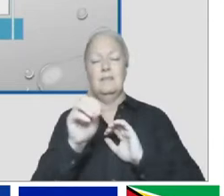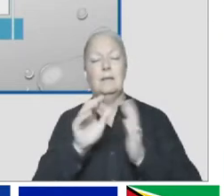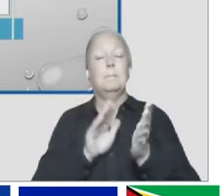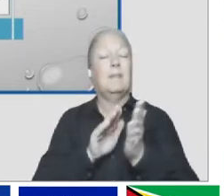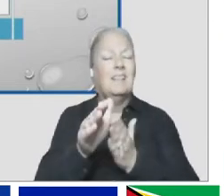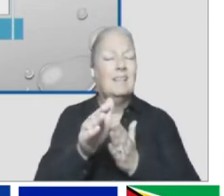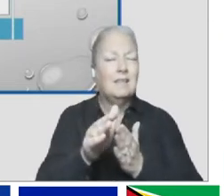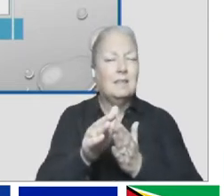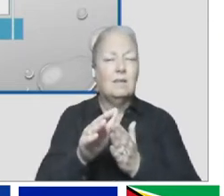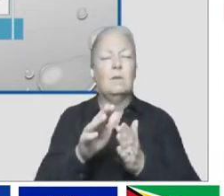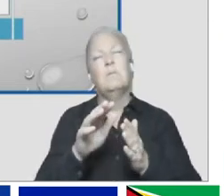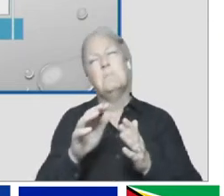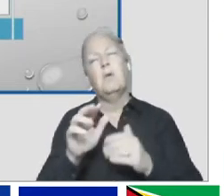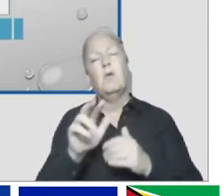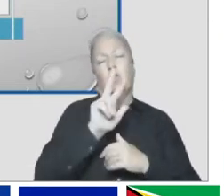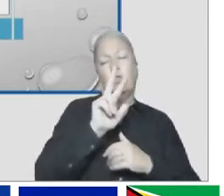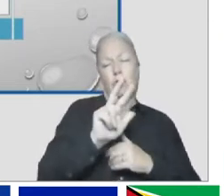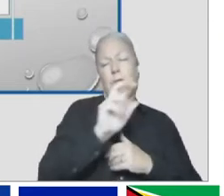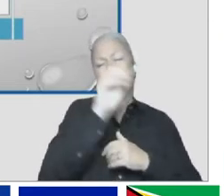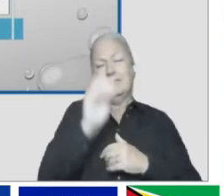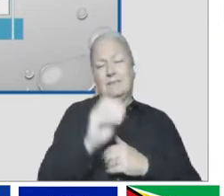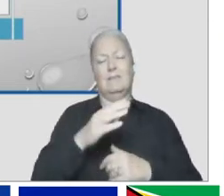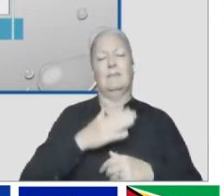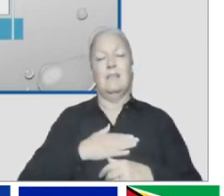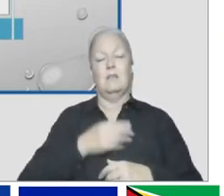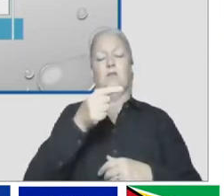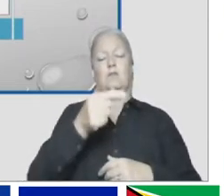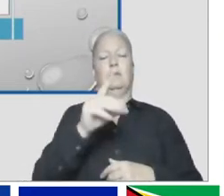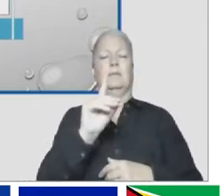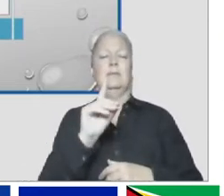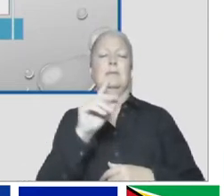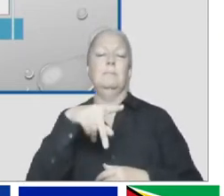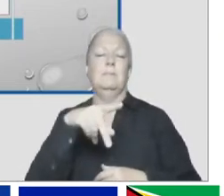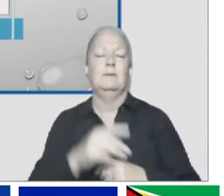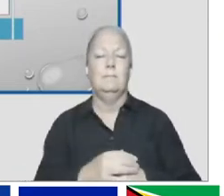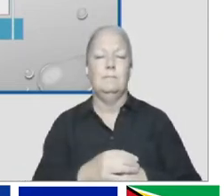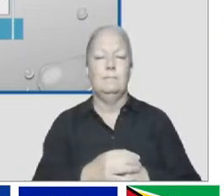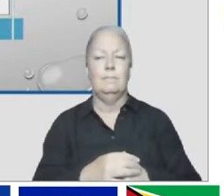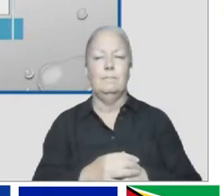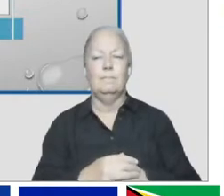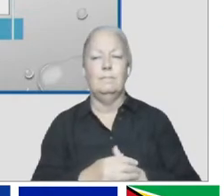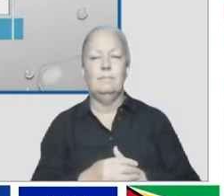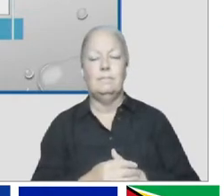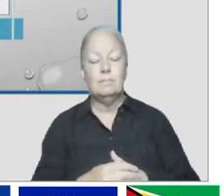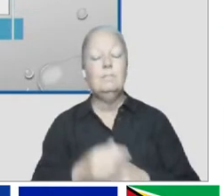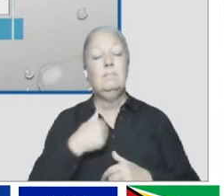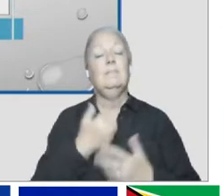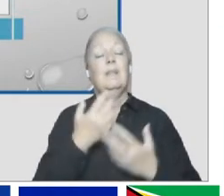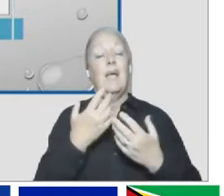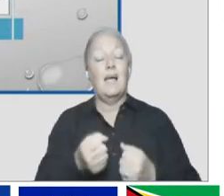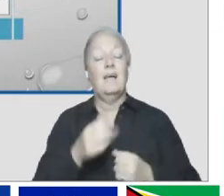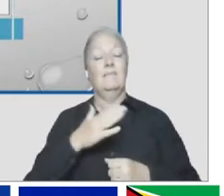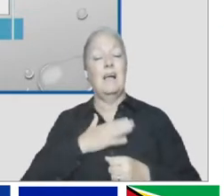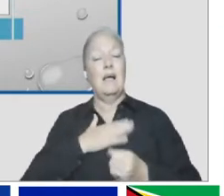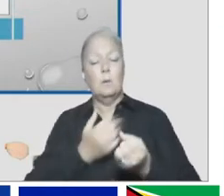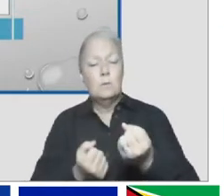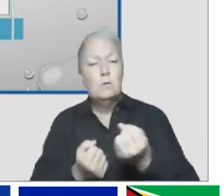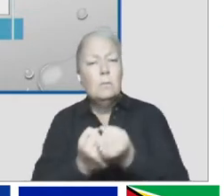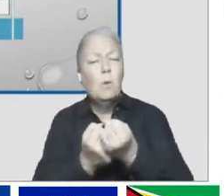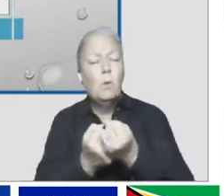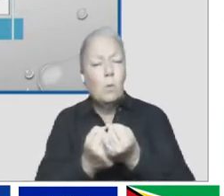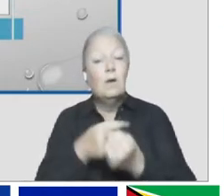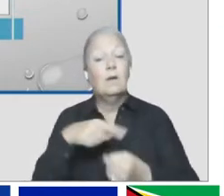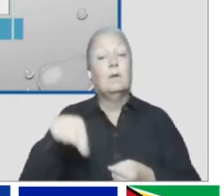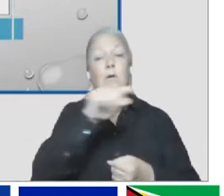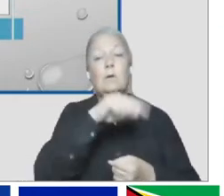GDP. Social support systems were instituted, which offered support to our vulnerable and affected persons so